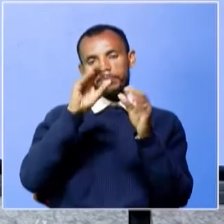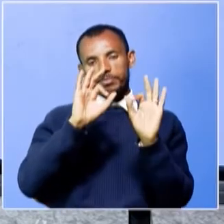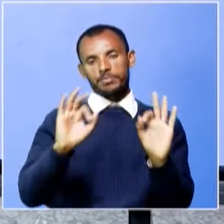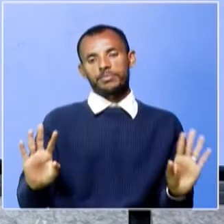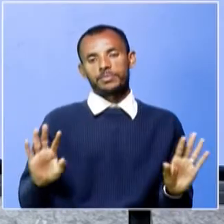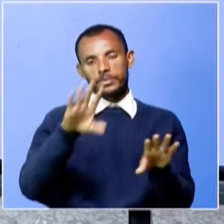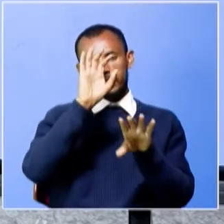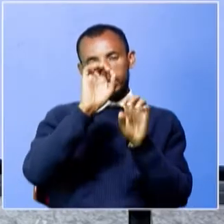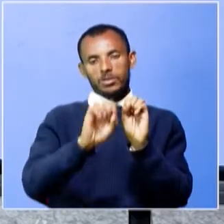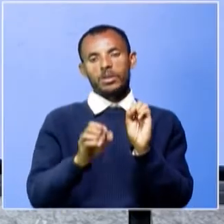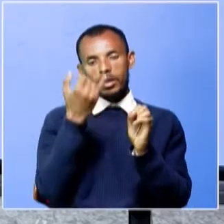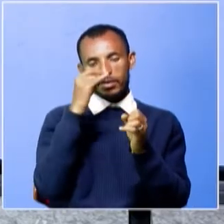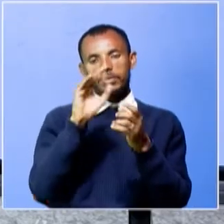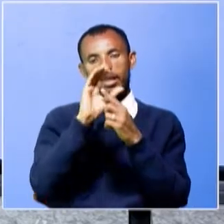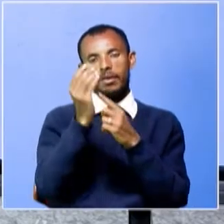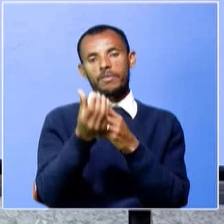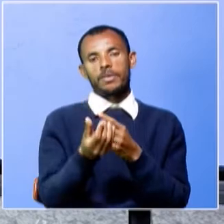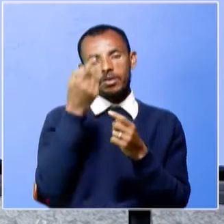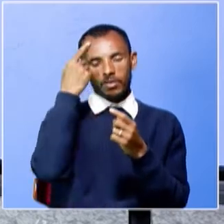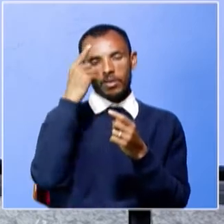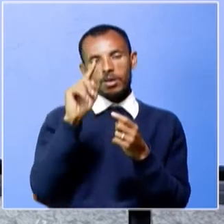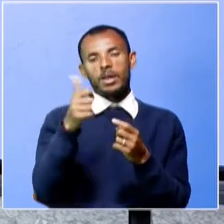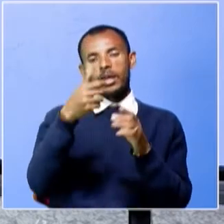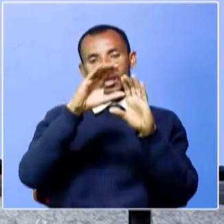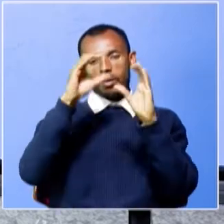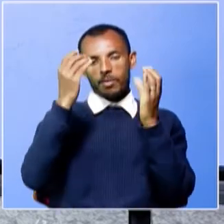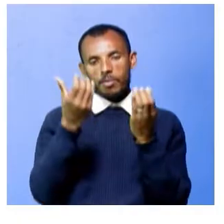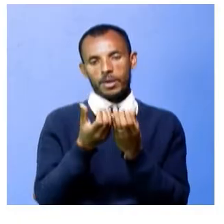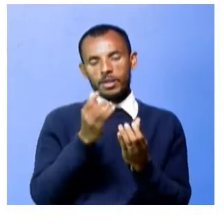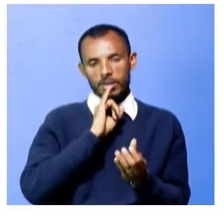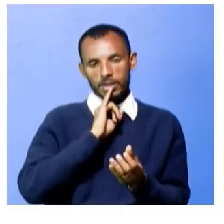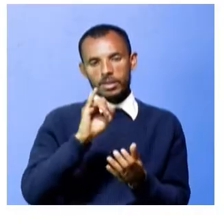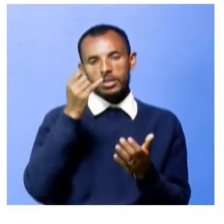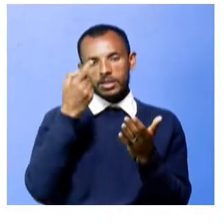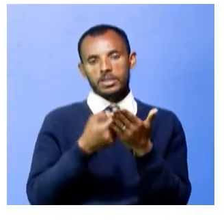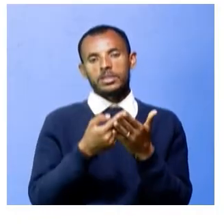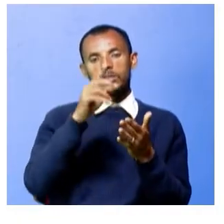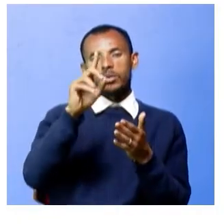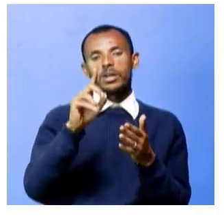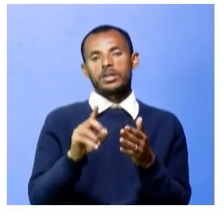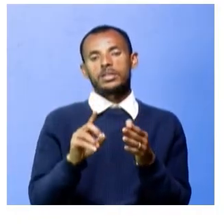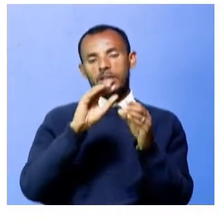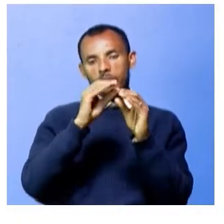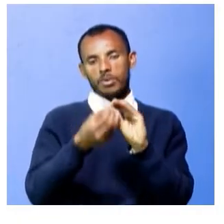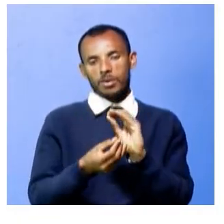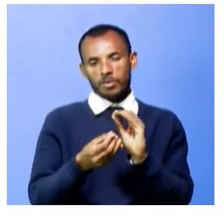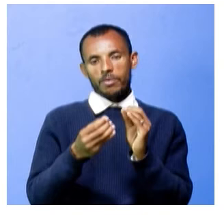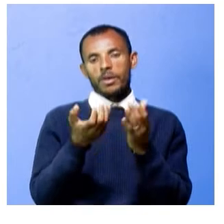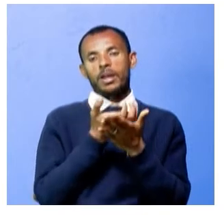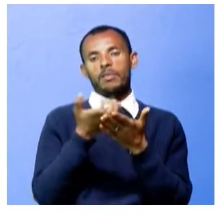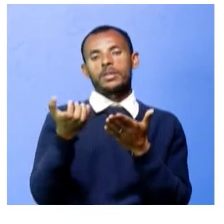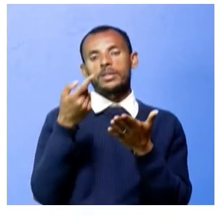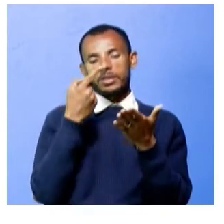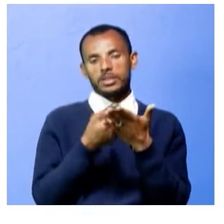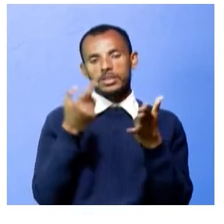So if the event for A part is this one, the number of elements in the set is